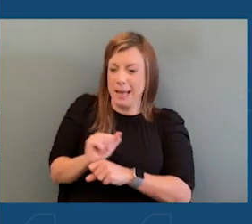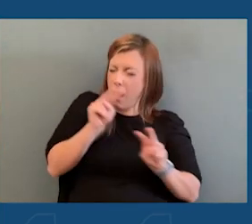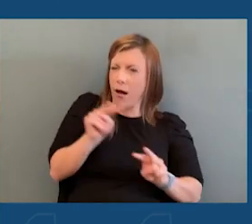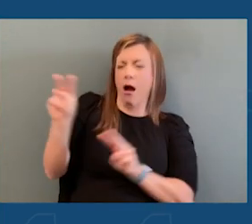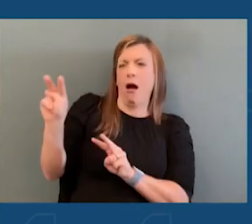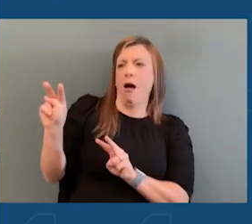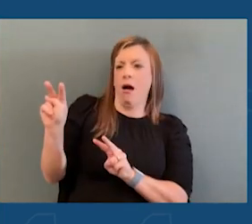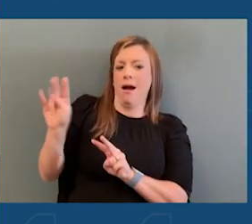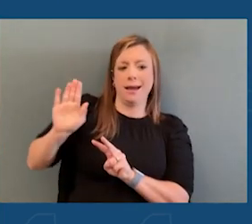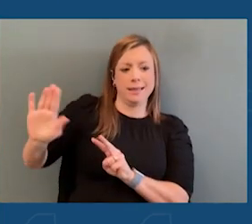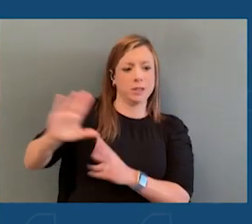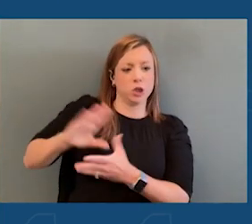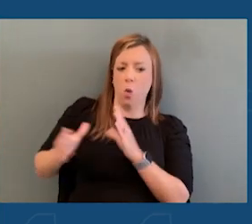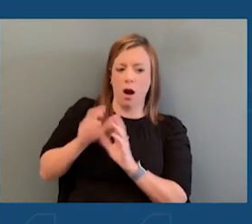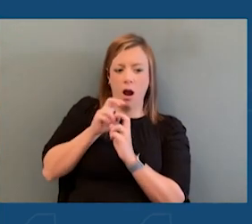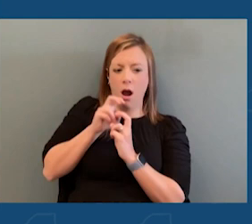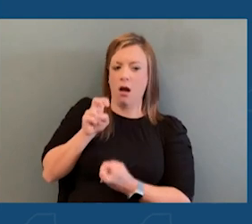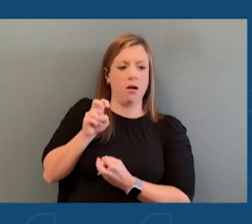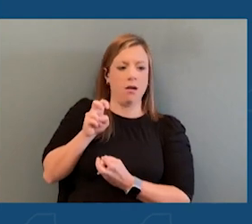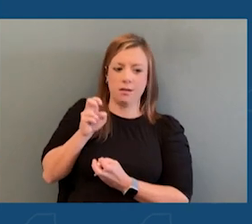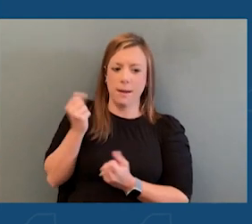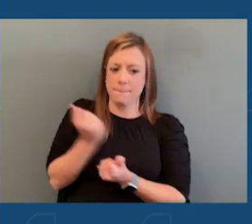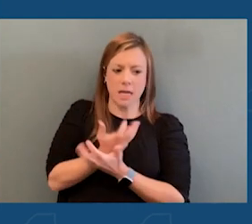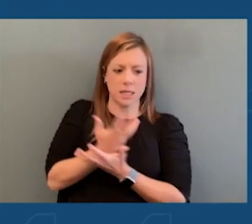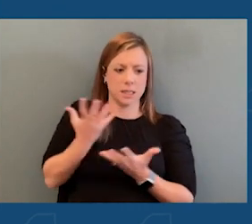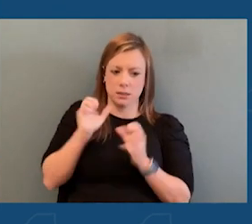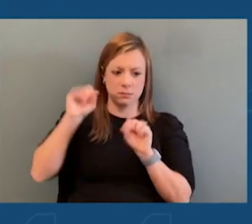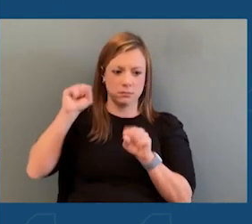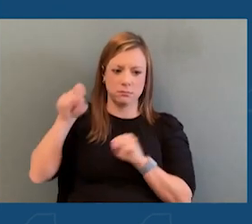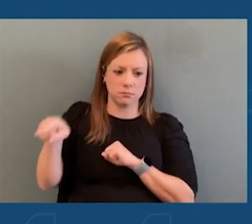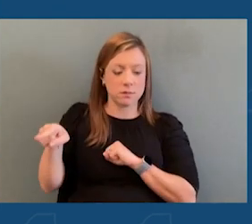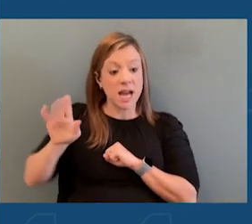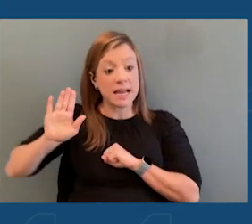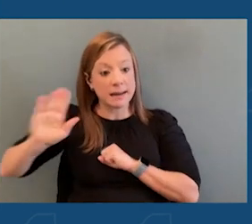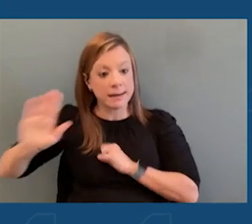personally for his partnership in government,